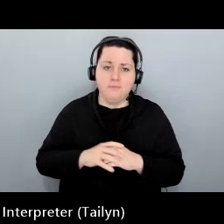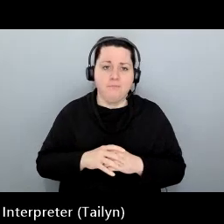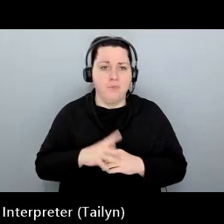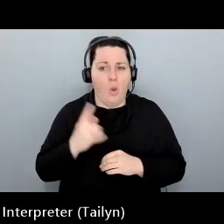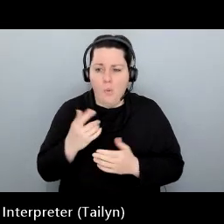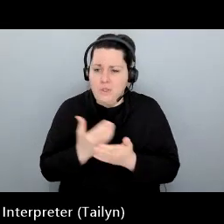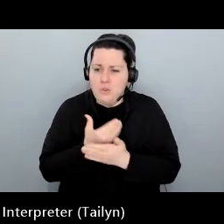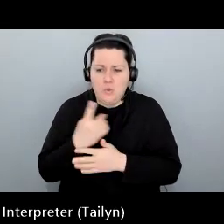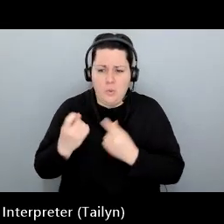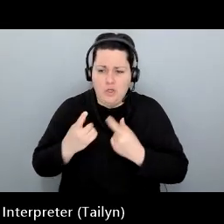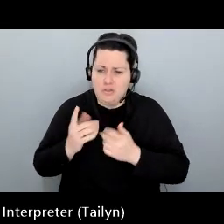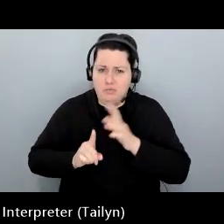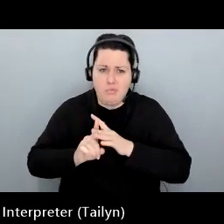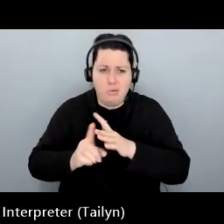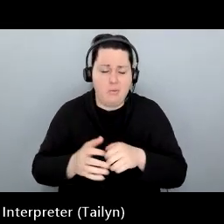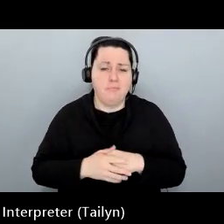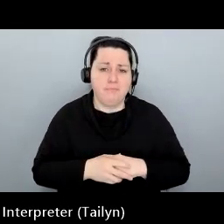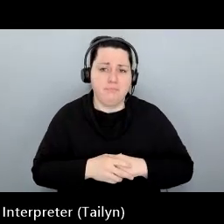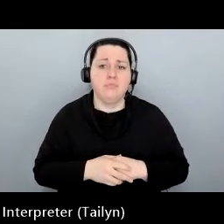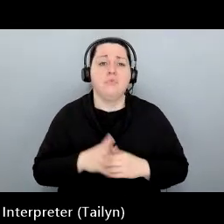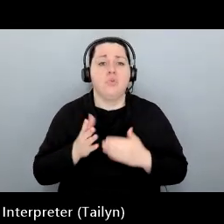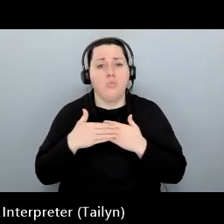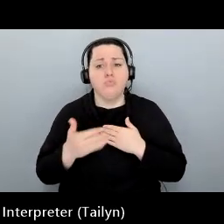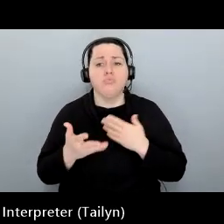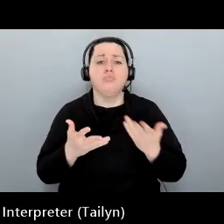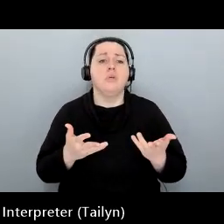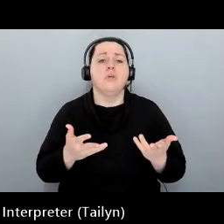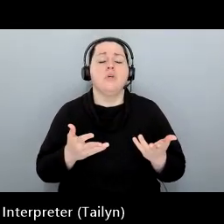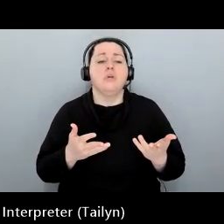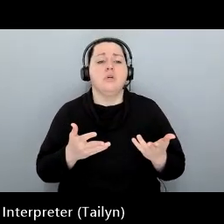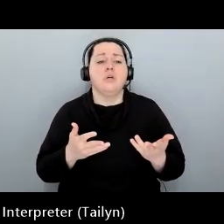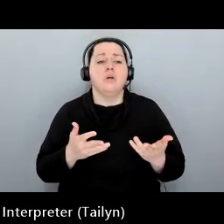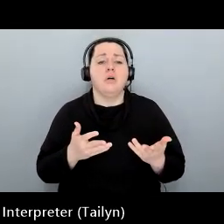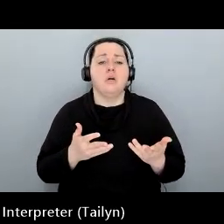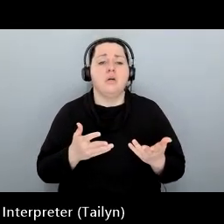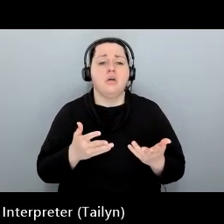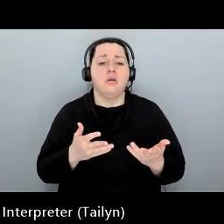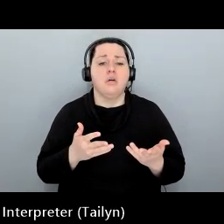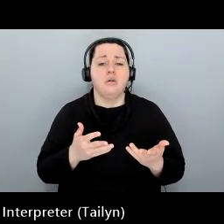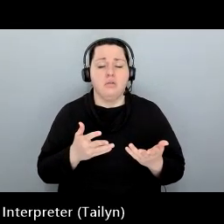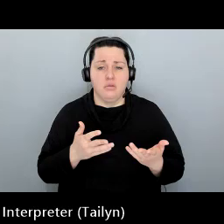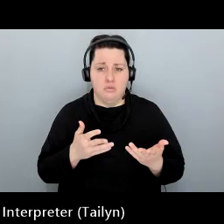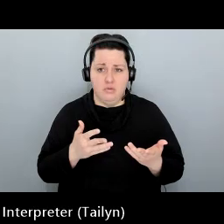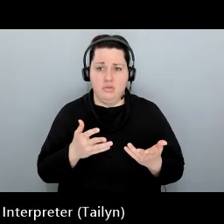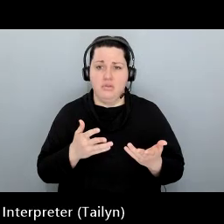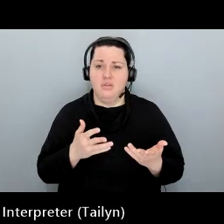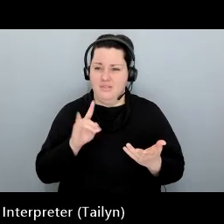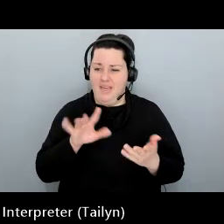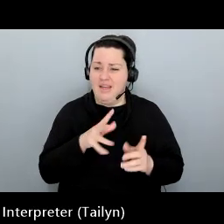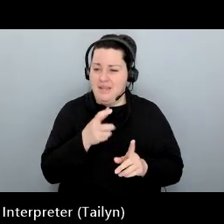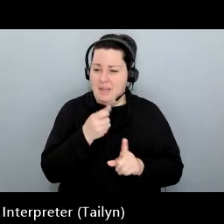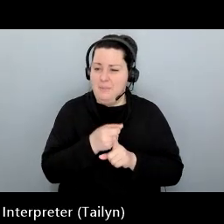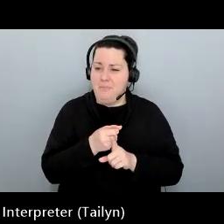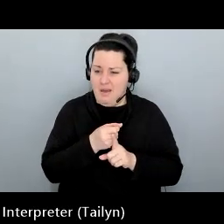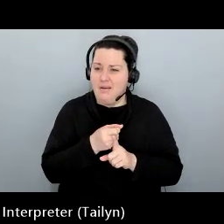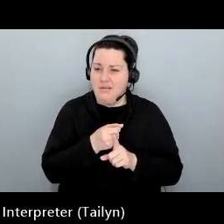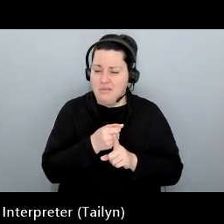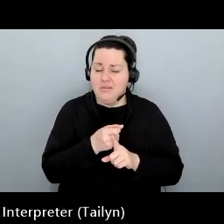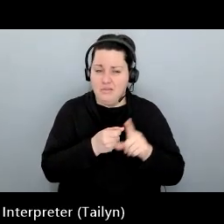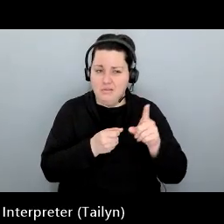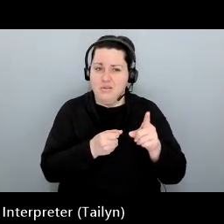So moving forward, looking at some of the impact here that ERAF has and some of